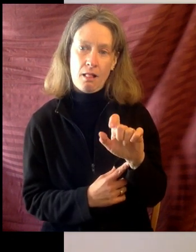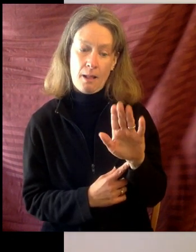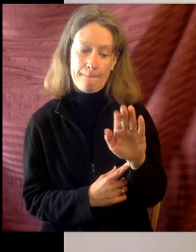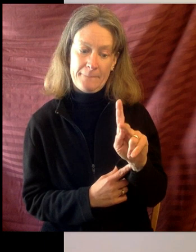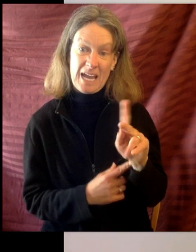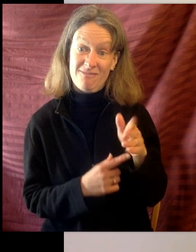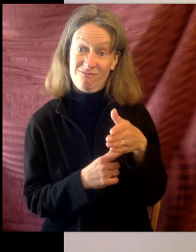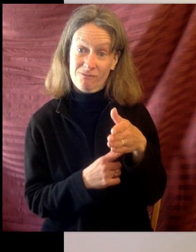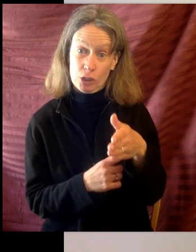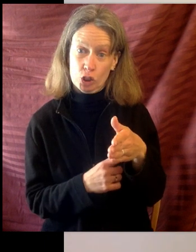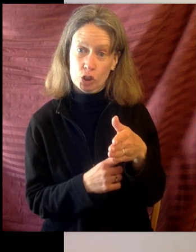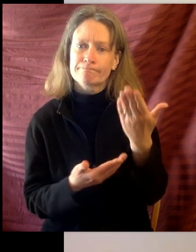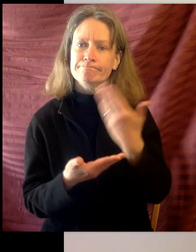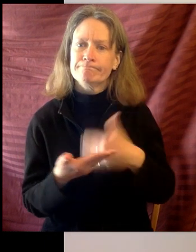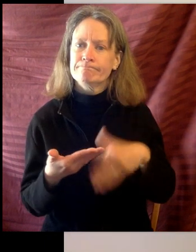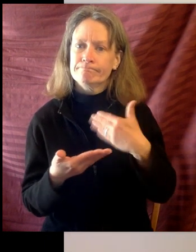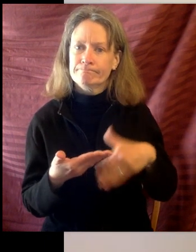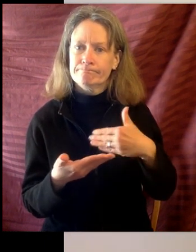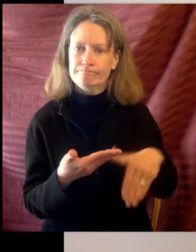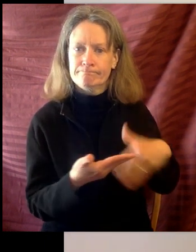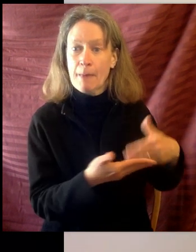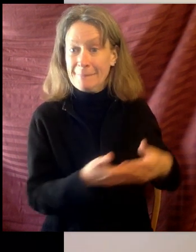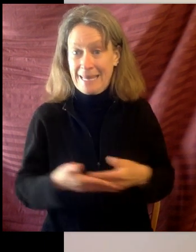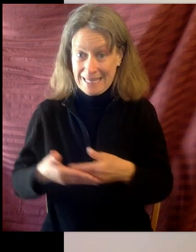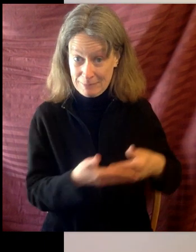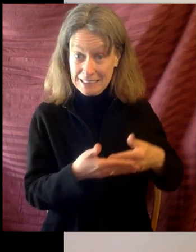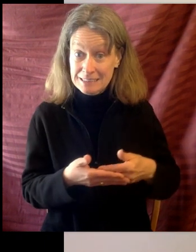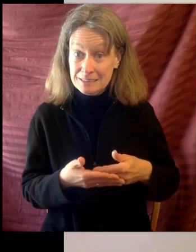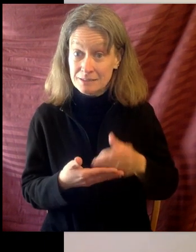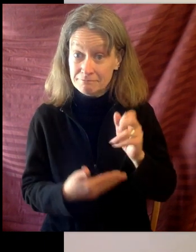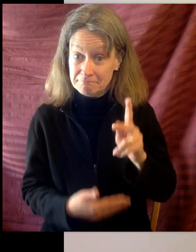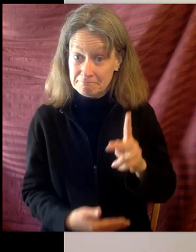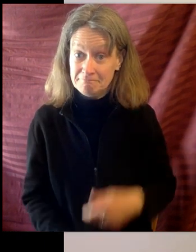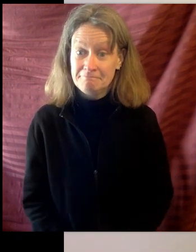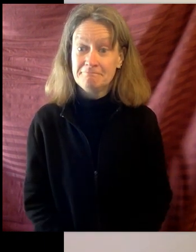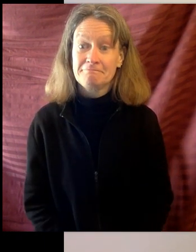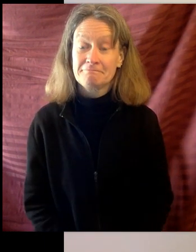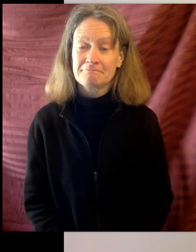It's hard to do on the side. 1 second.